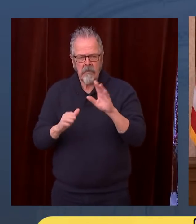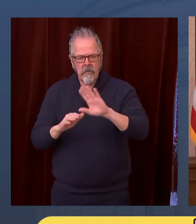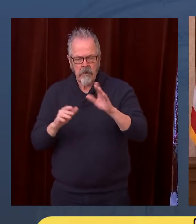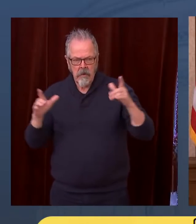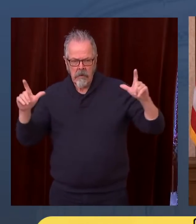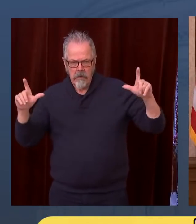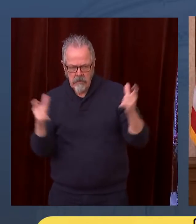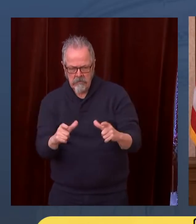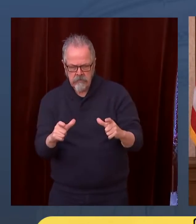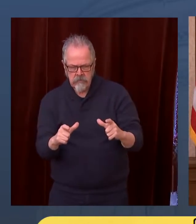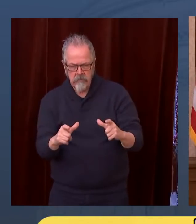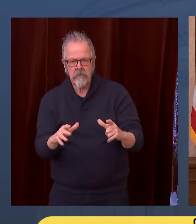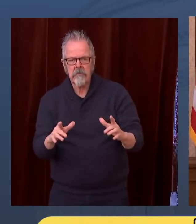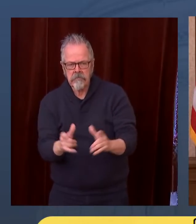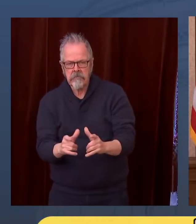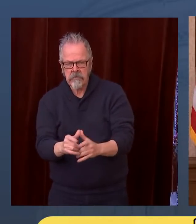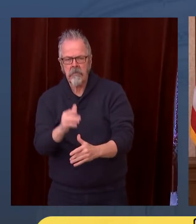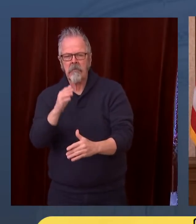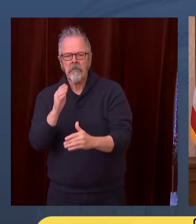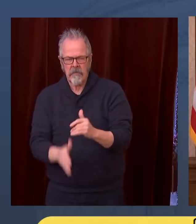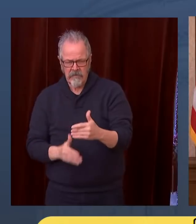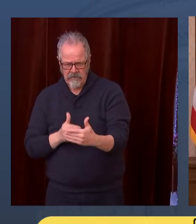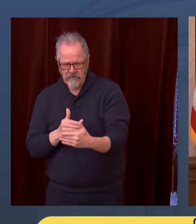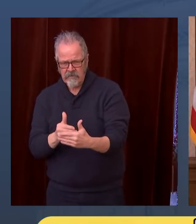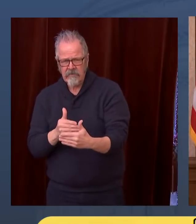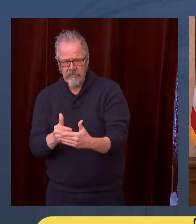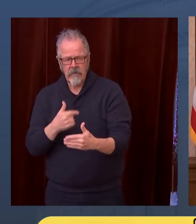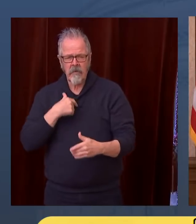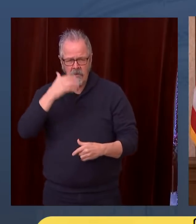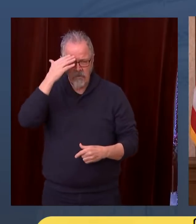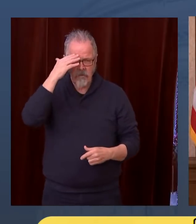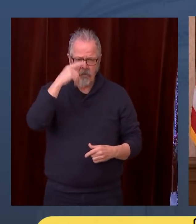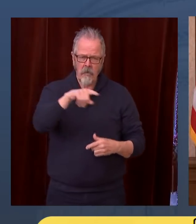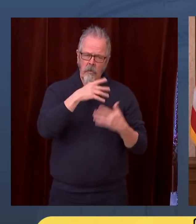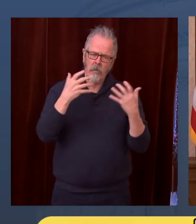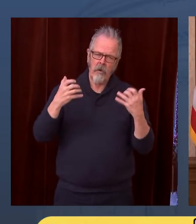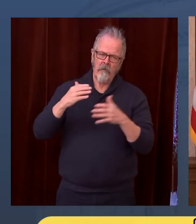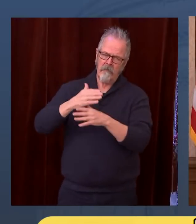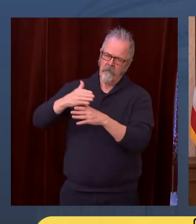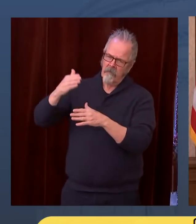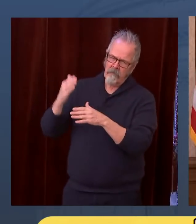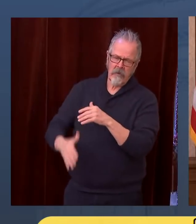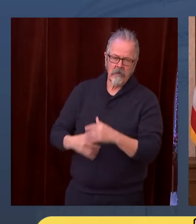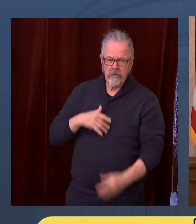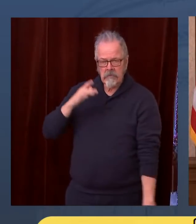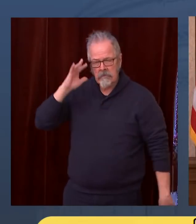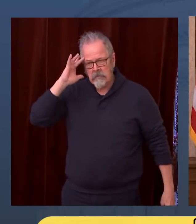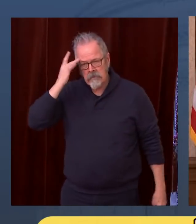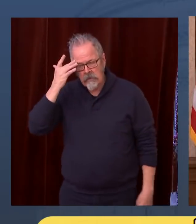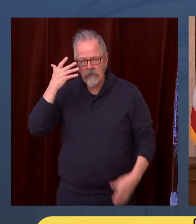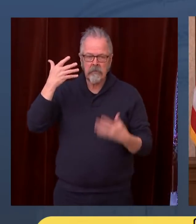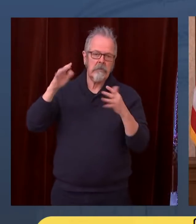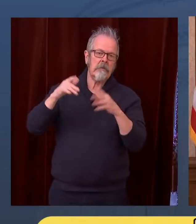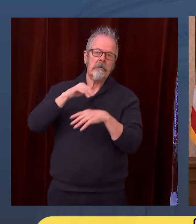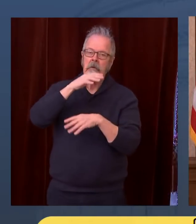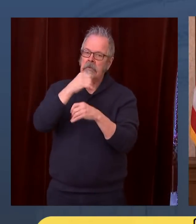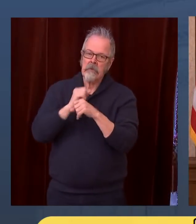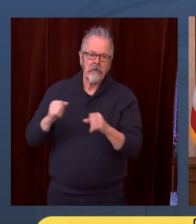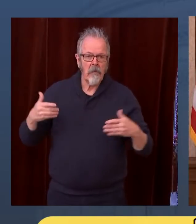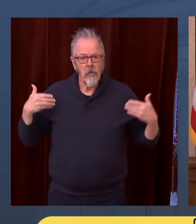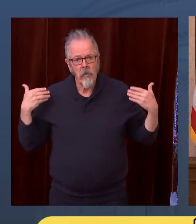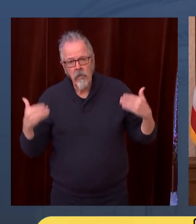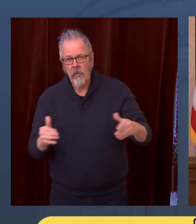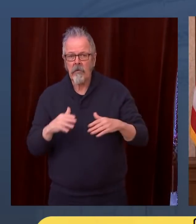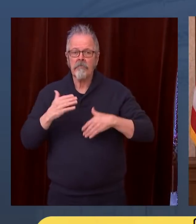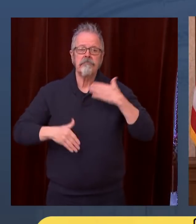urgency, the desire, obviously, to do this today. It would not be safe to do this today. But when I